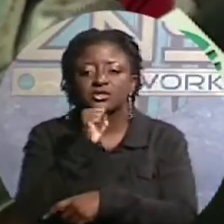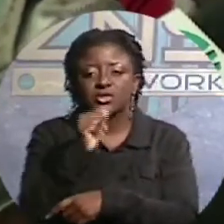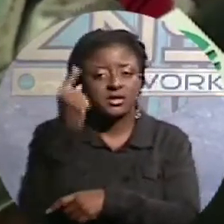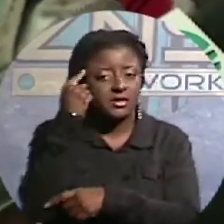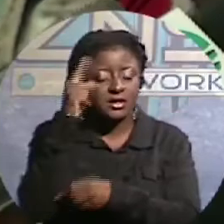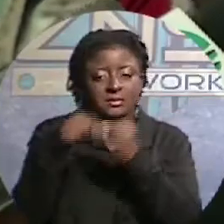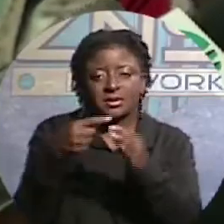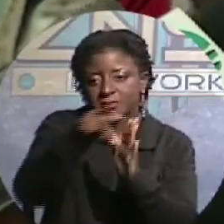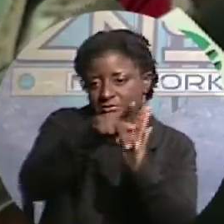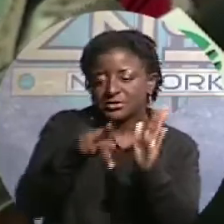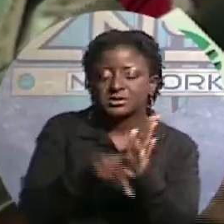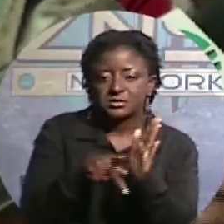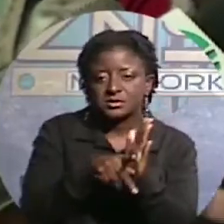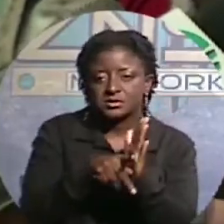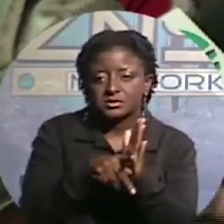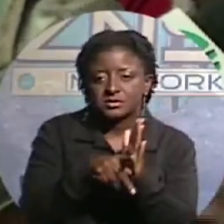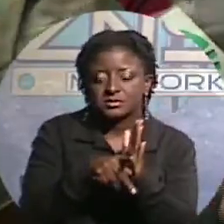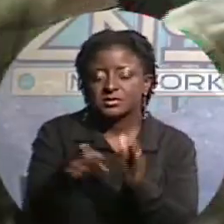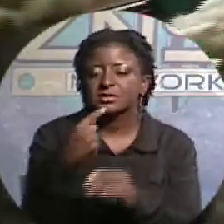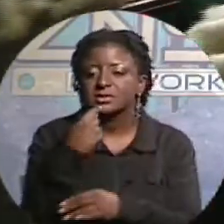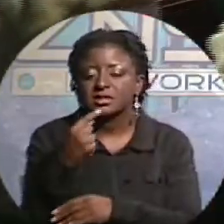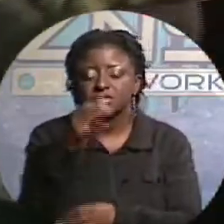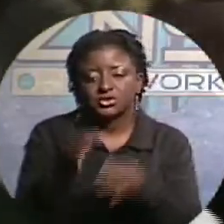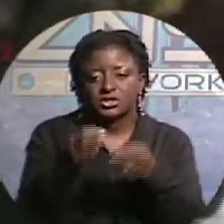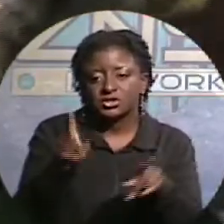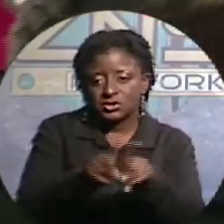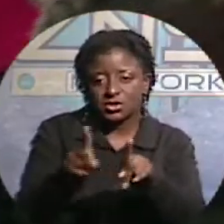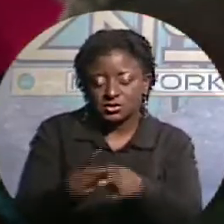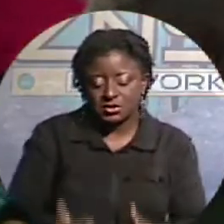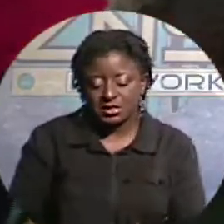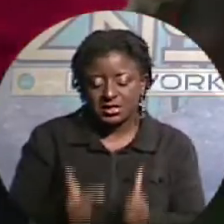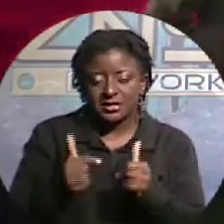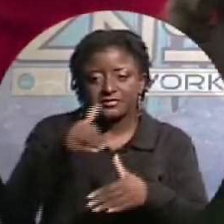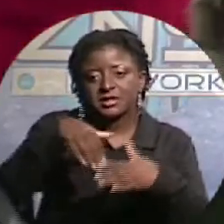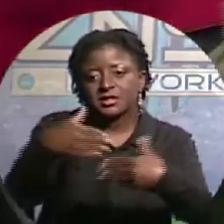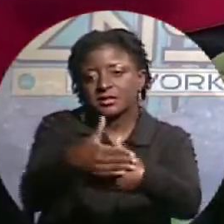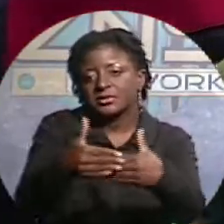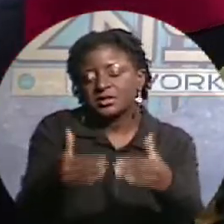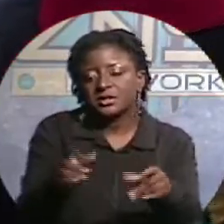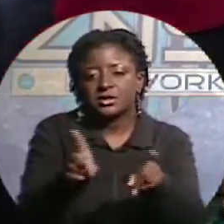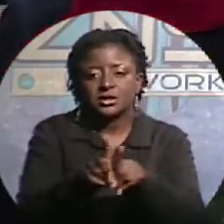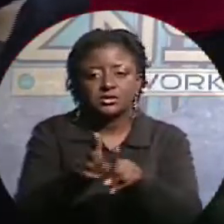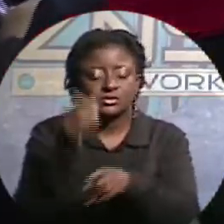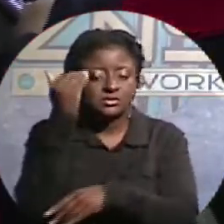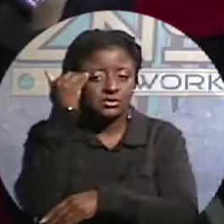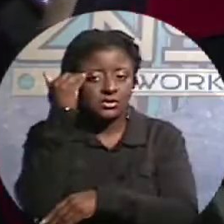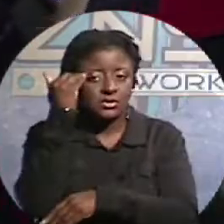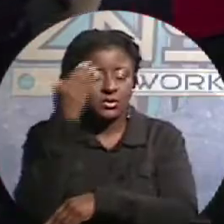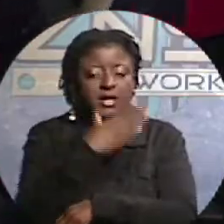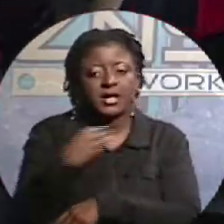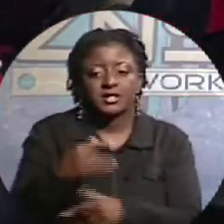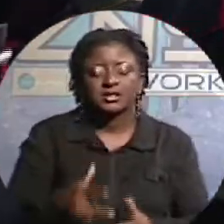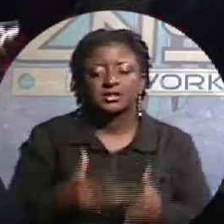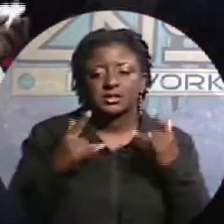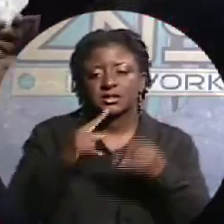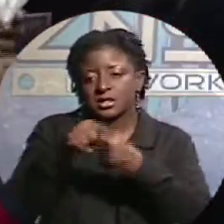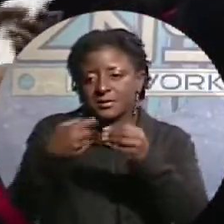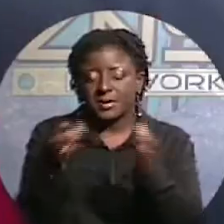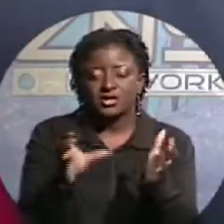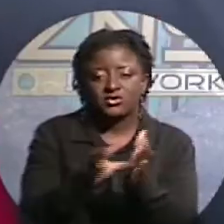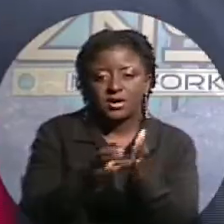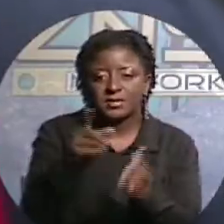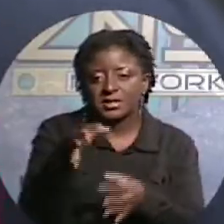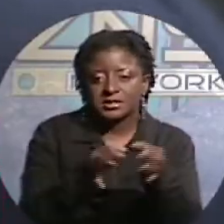principles. The Chief Justice noted that judges also live in this community and are aware and concerned about crime. He